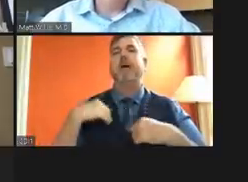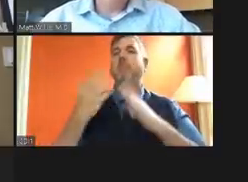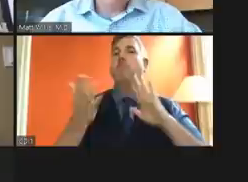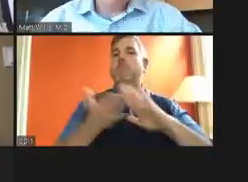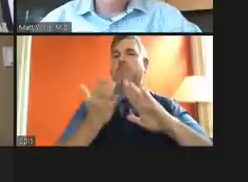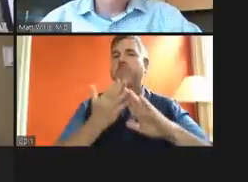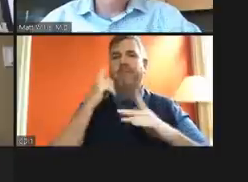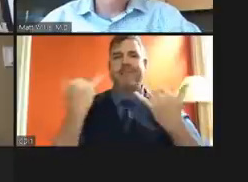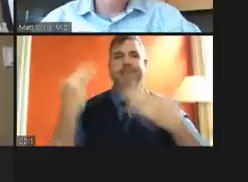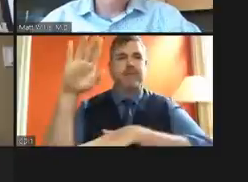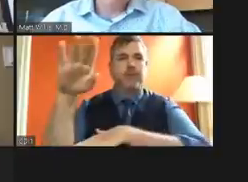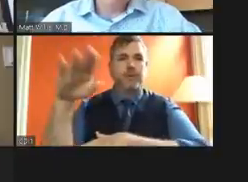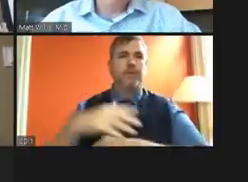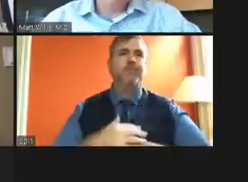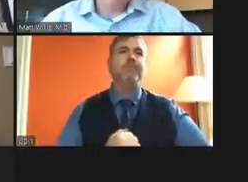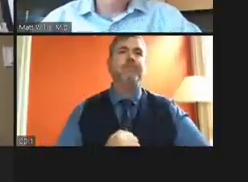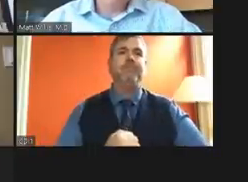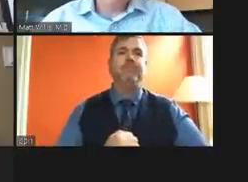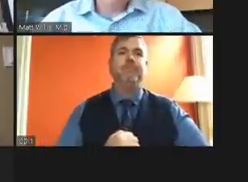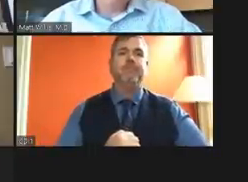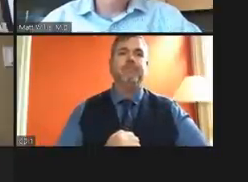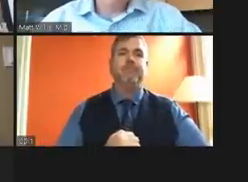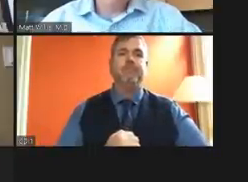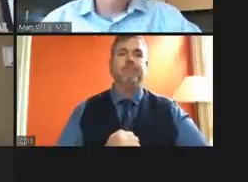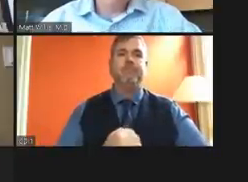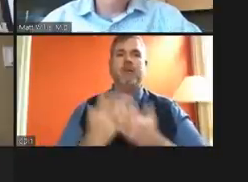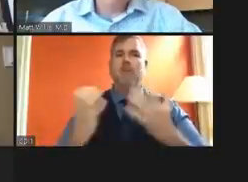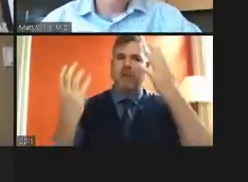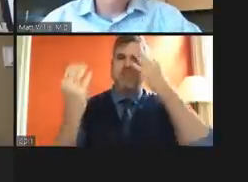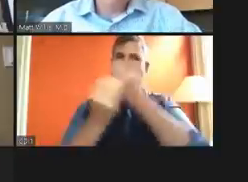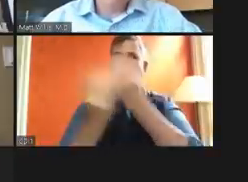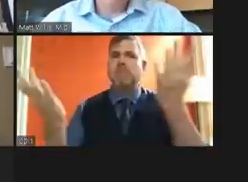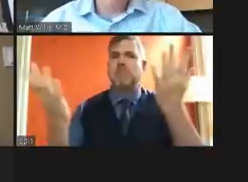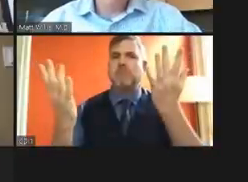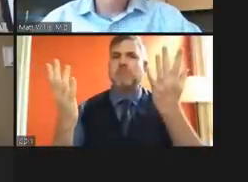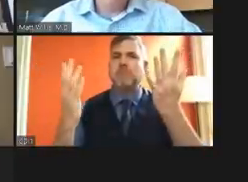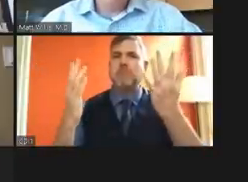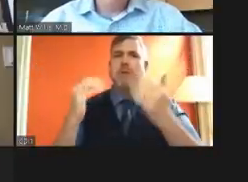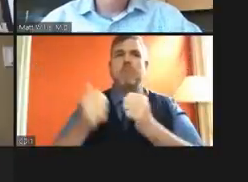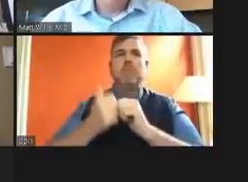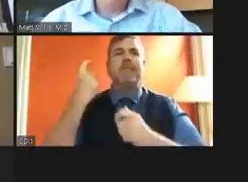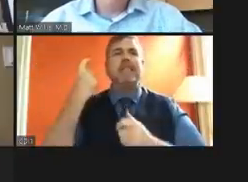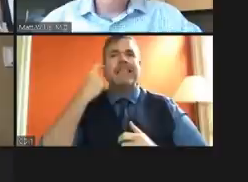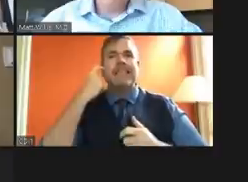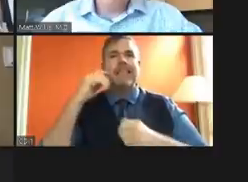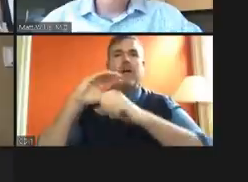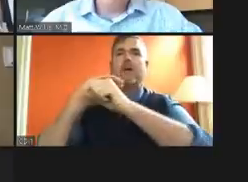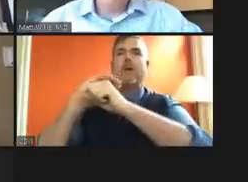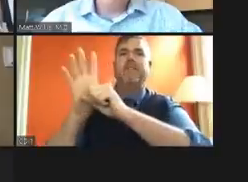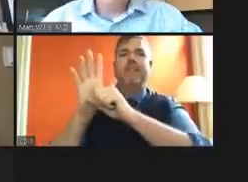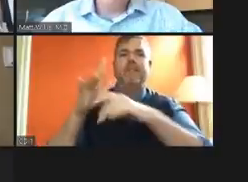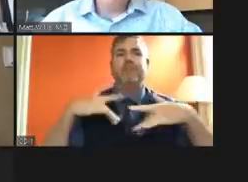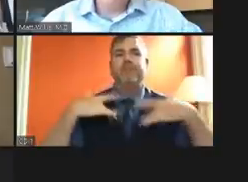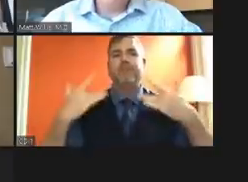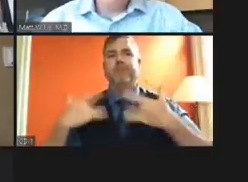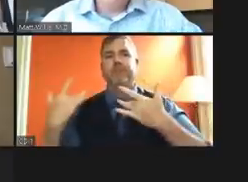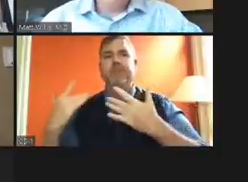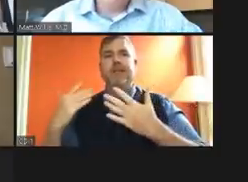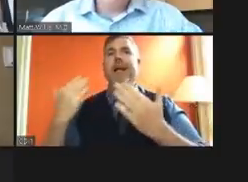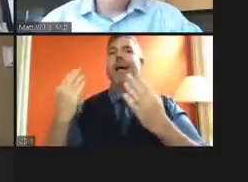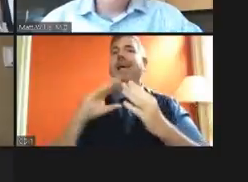and related actions, including new directives from the state of California. We'll also discuss some of the outbreaks that